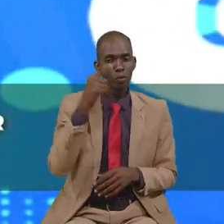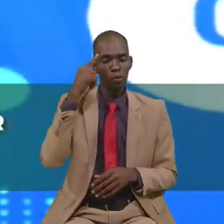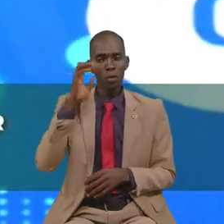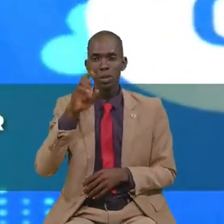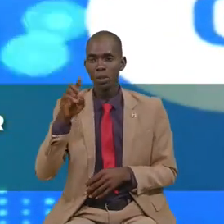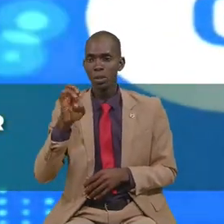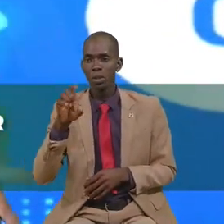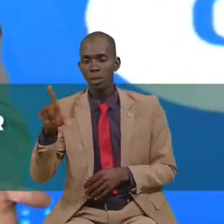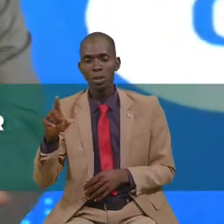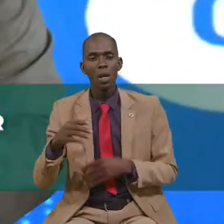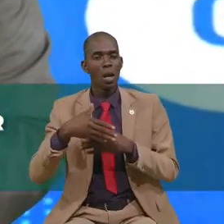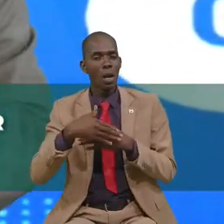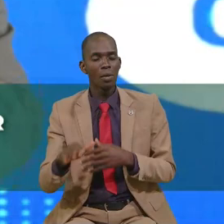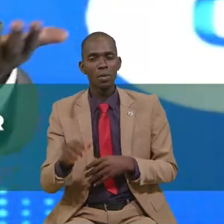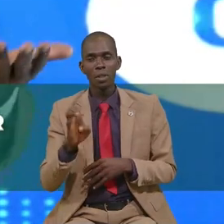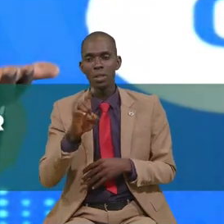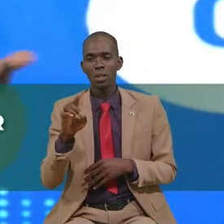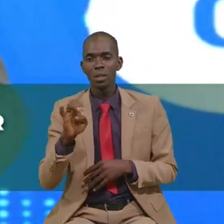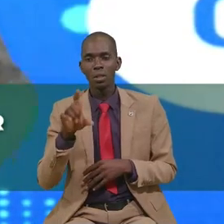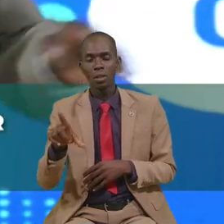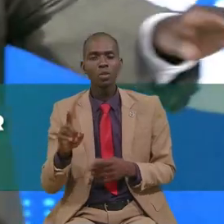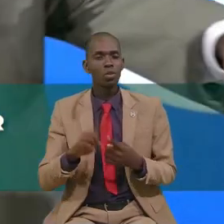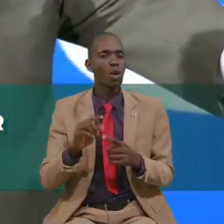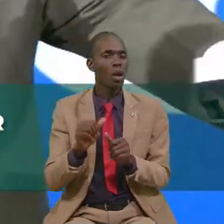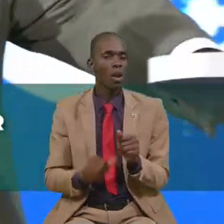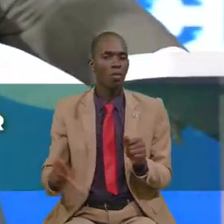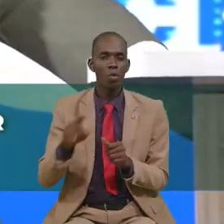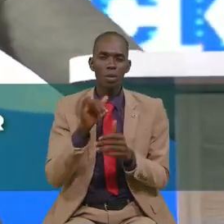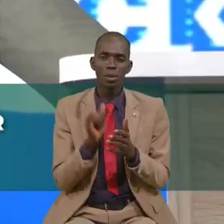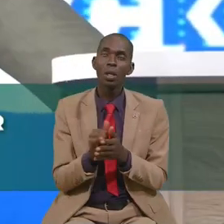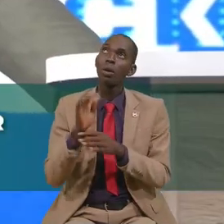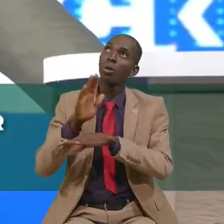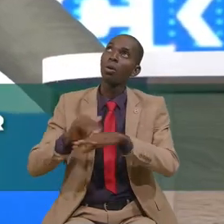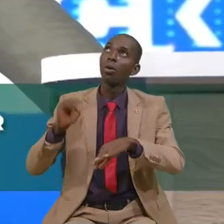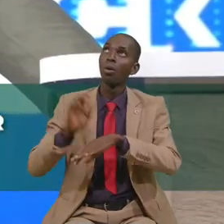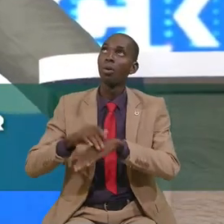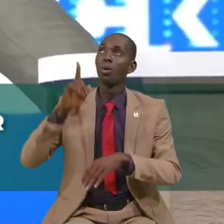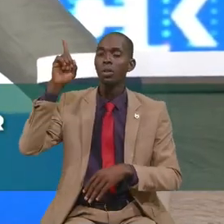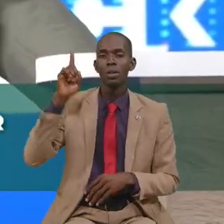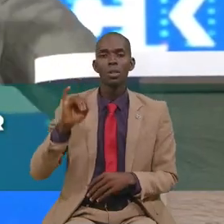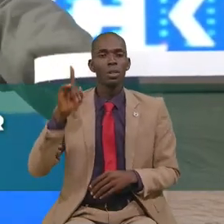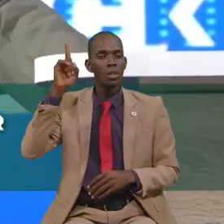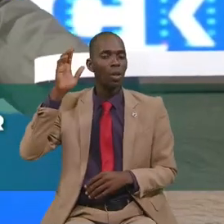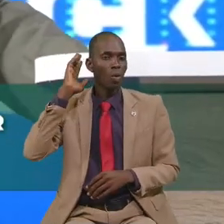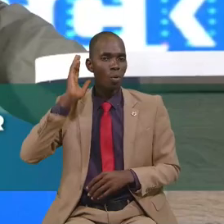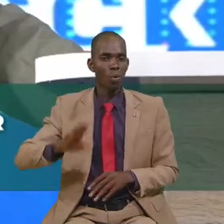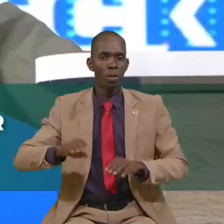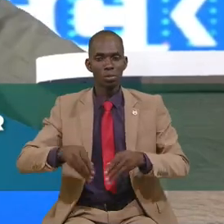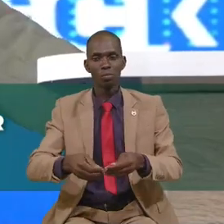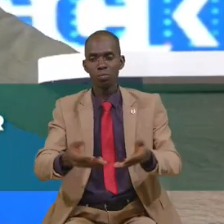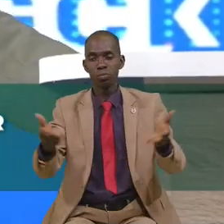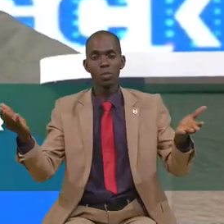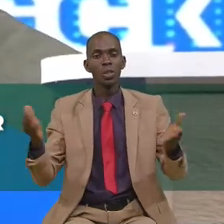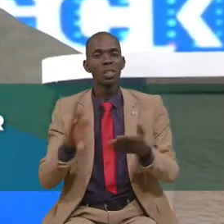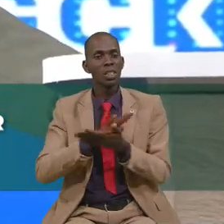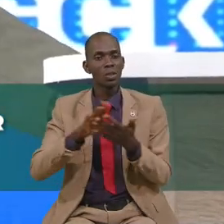after Ezekiel, even until today. Anyone that calls upon him, I will sprinkle clean water upon you, and ye shall